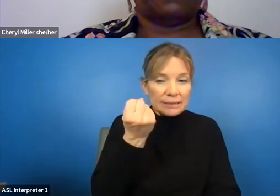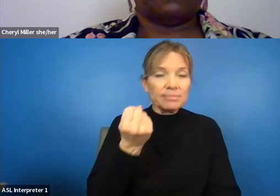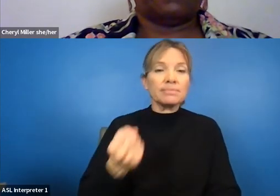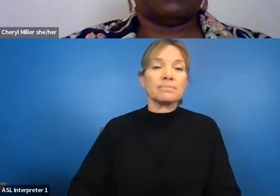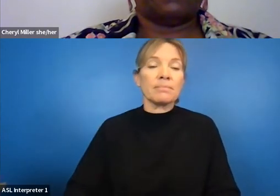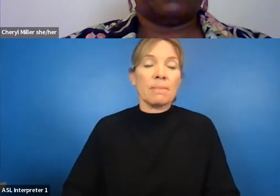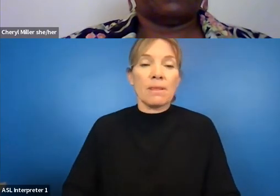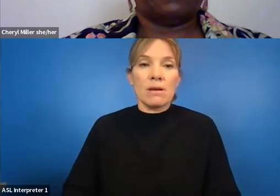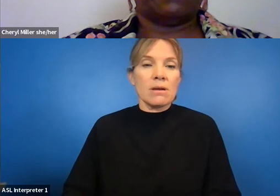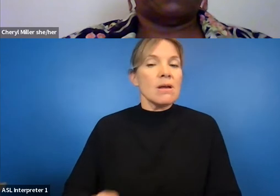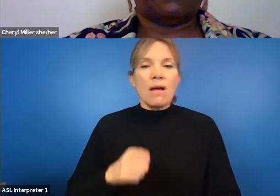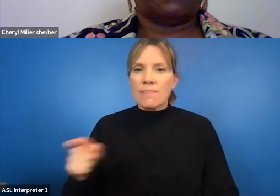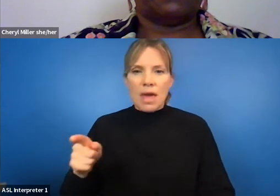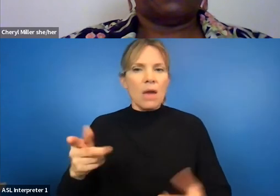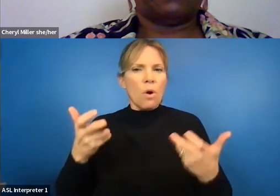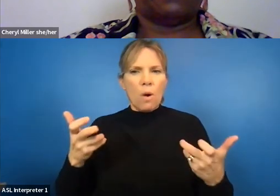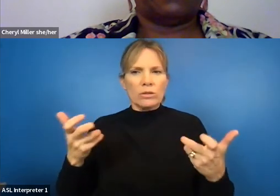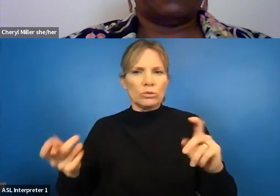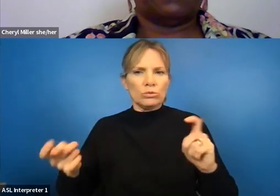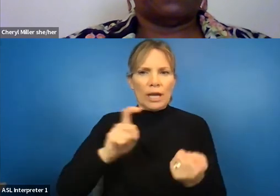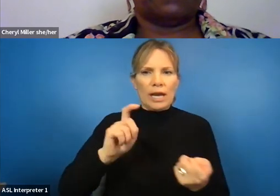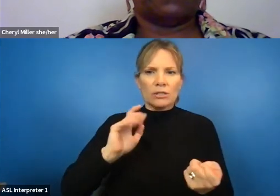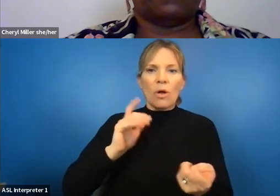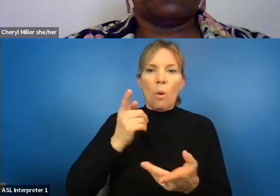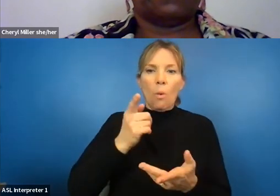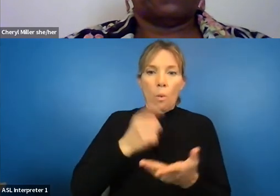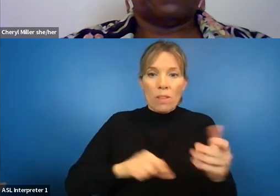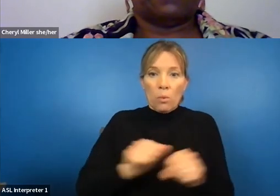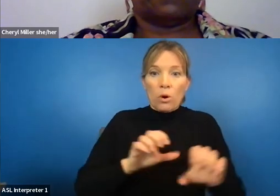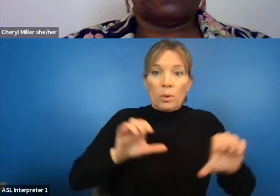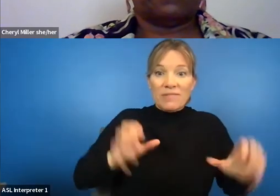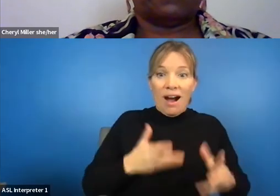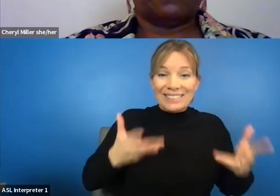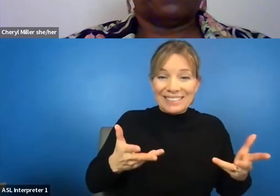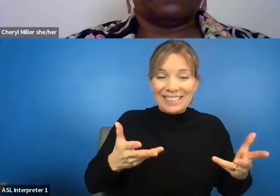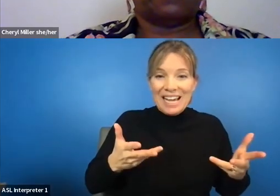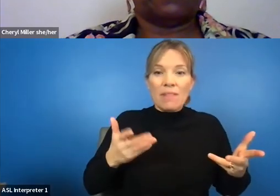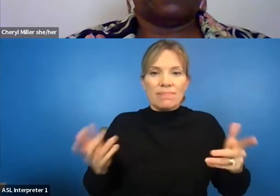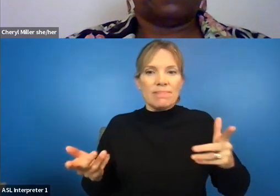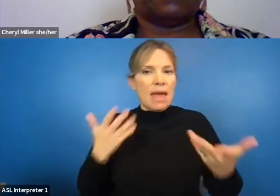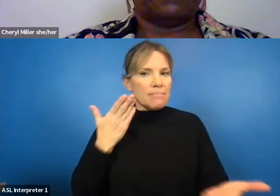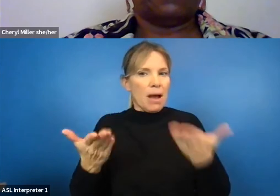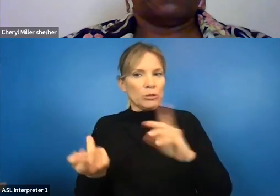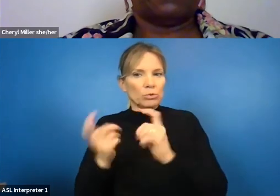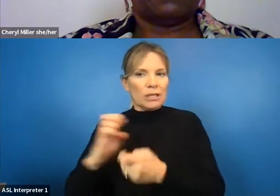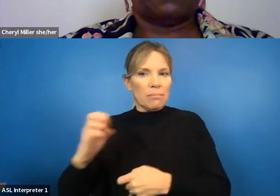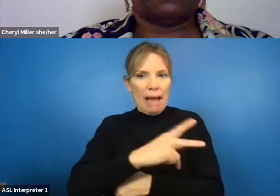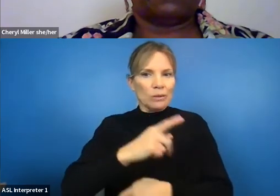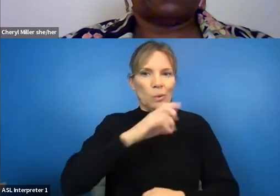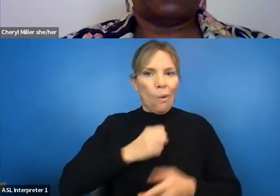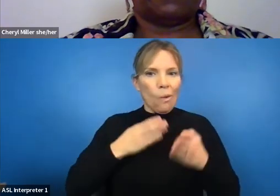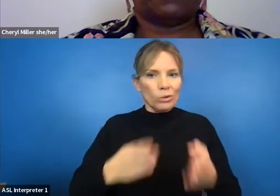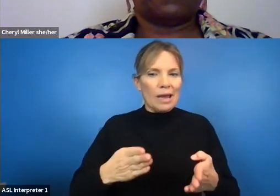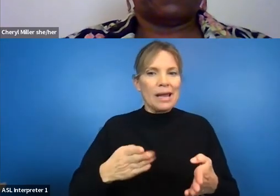And they're gonna wanna undo the work that we've done. And so it is important